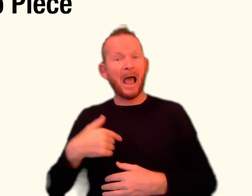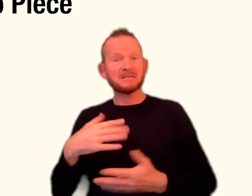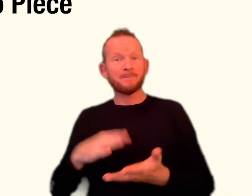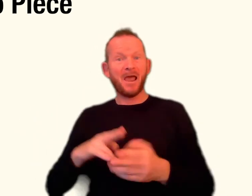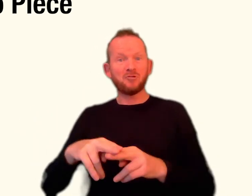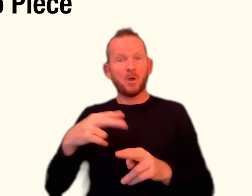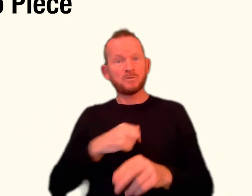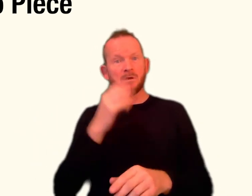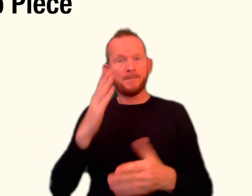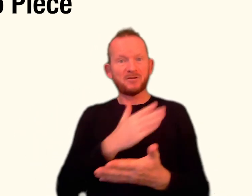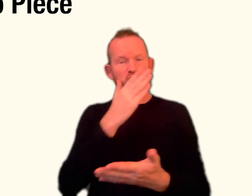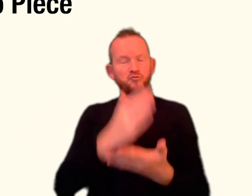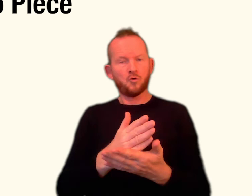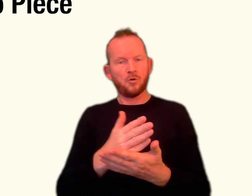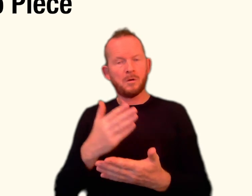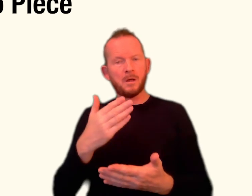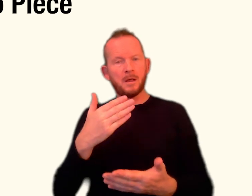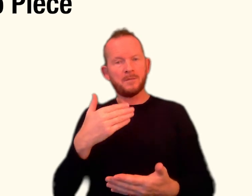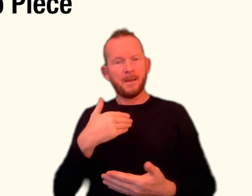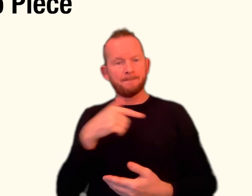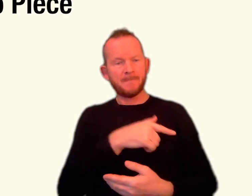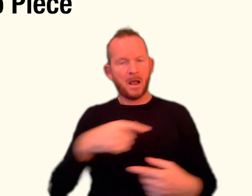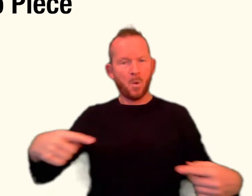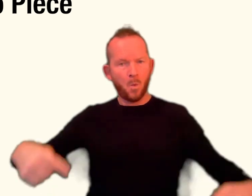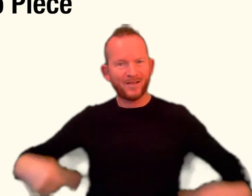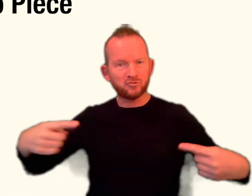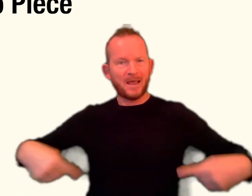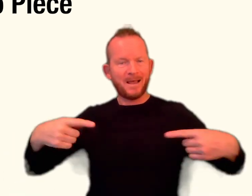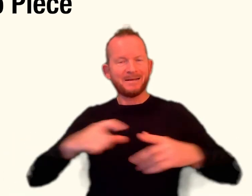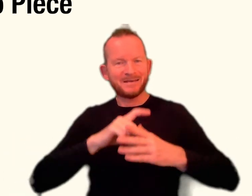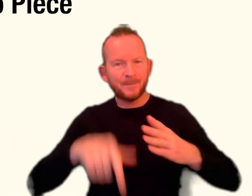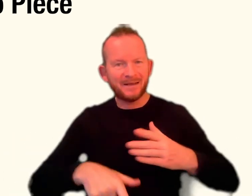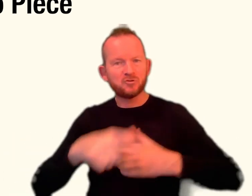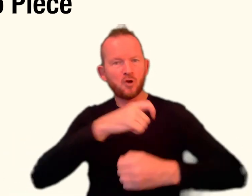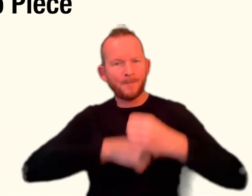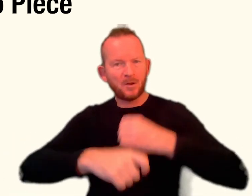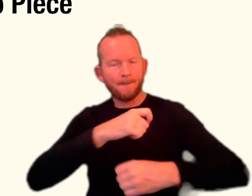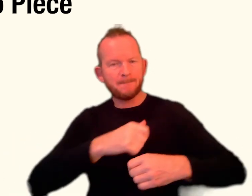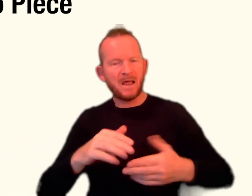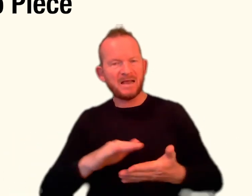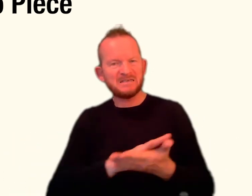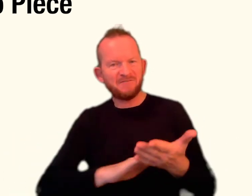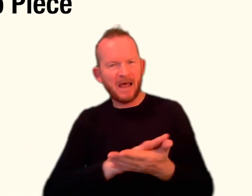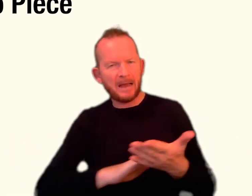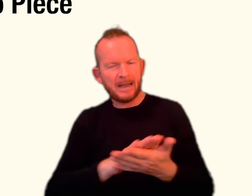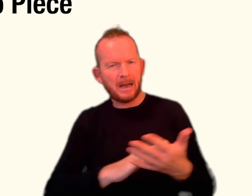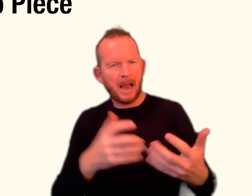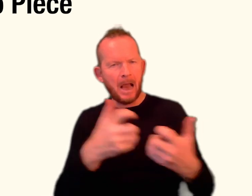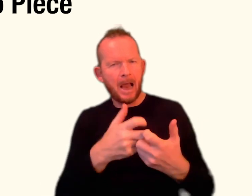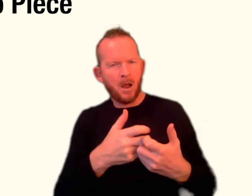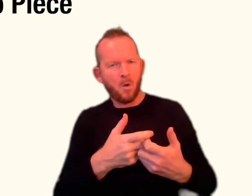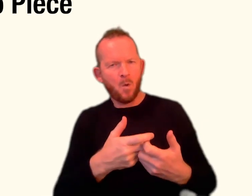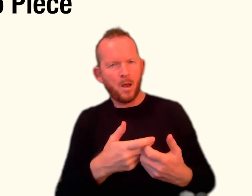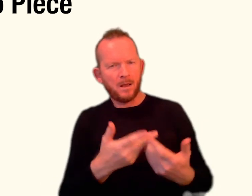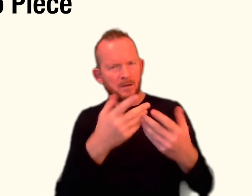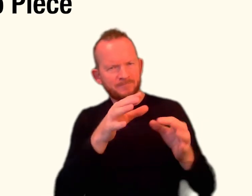as much as possible that my wheelchair and disability do not become her defining features, me. It's critical